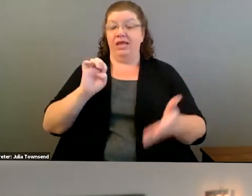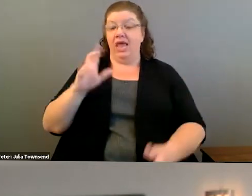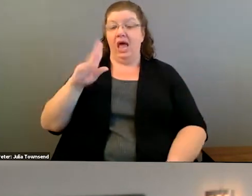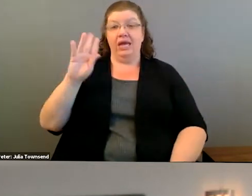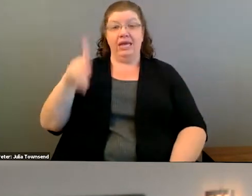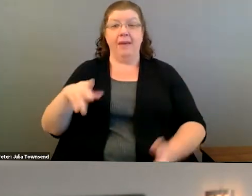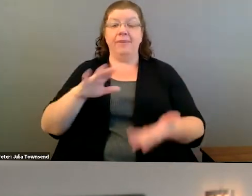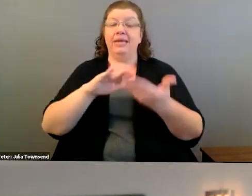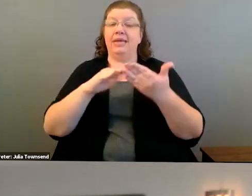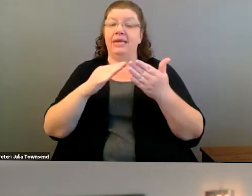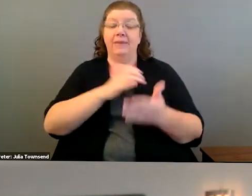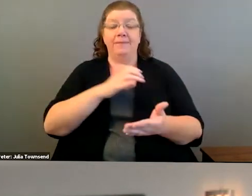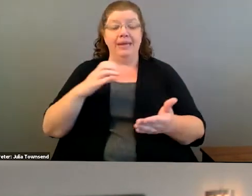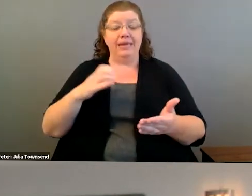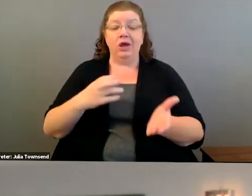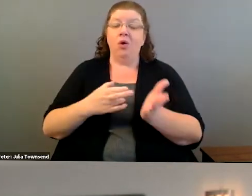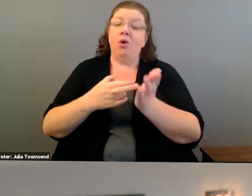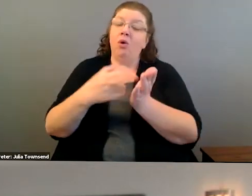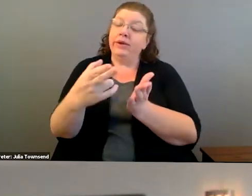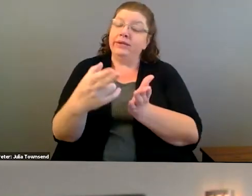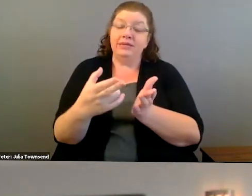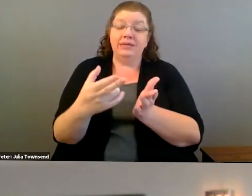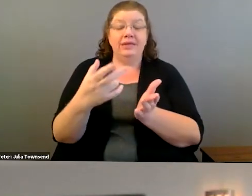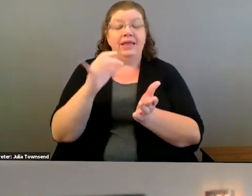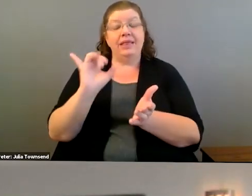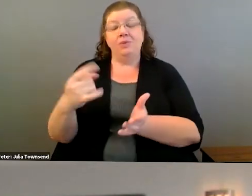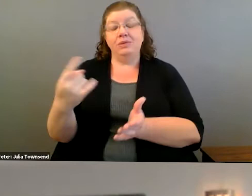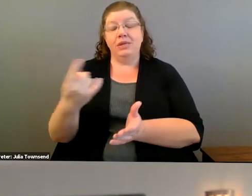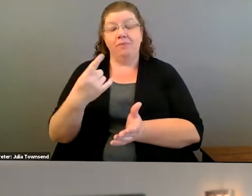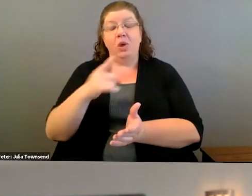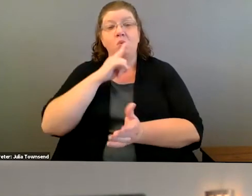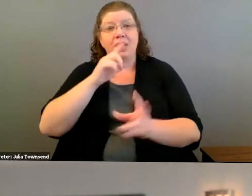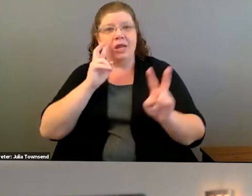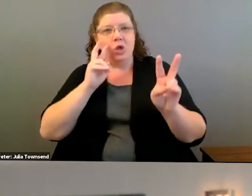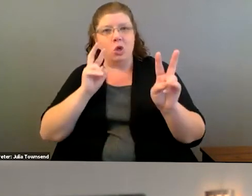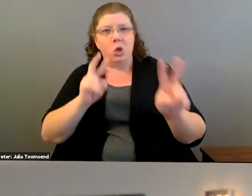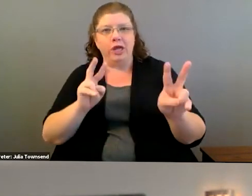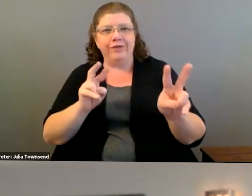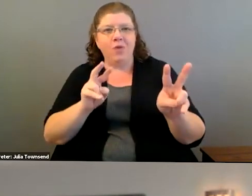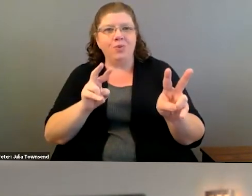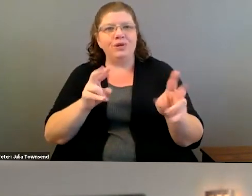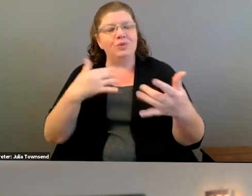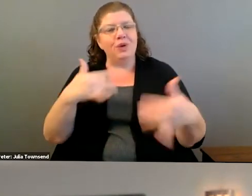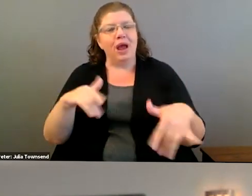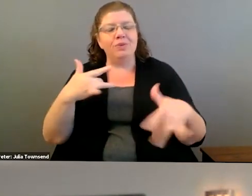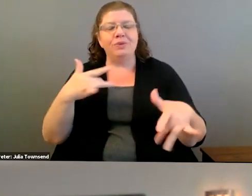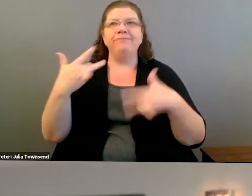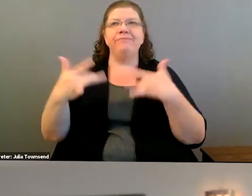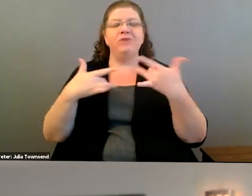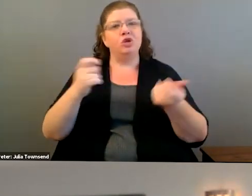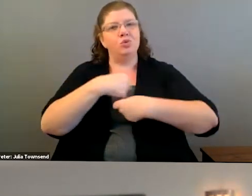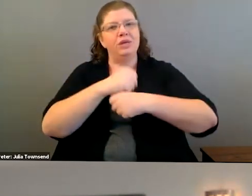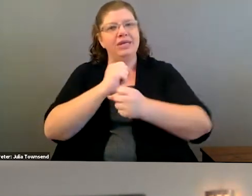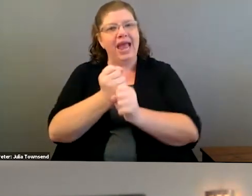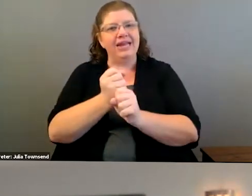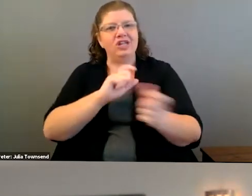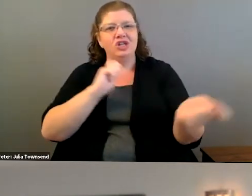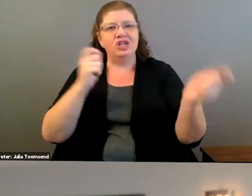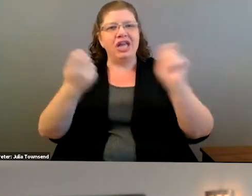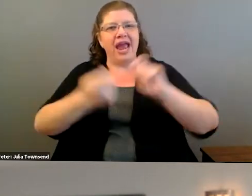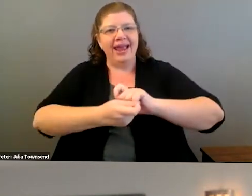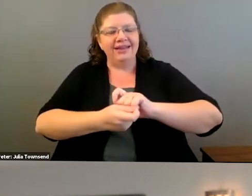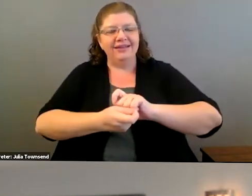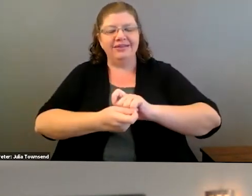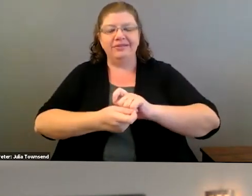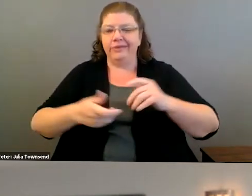and honestly, like it was something that I was really looking forward to, creating some change. And I